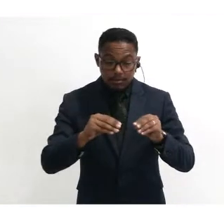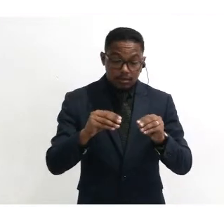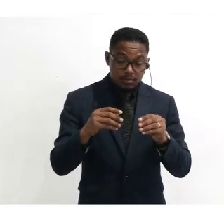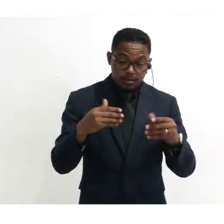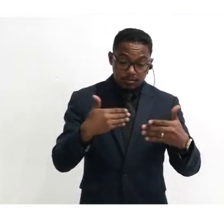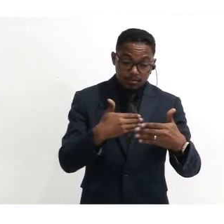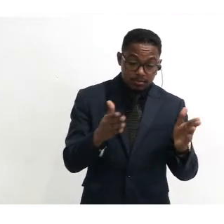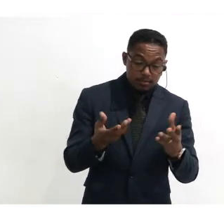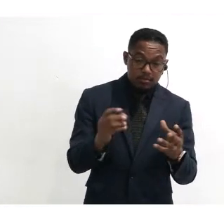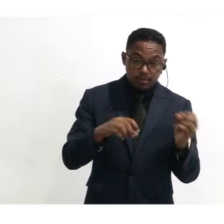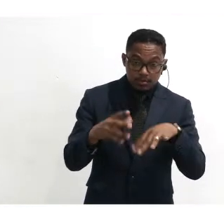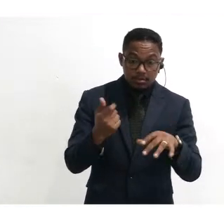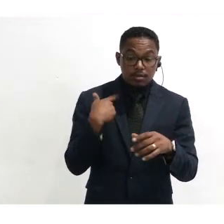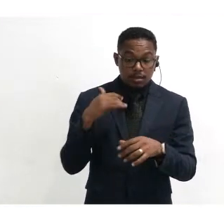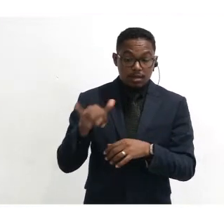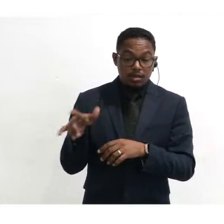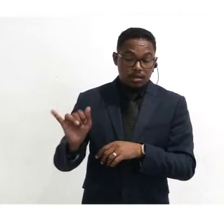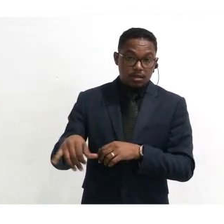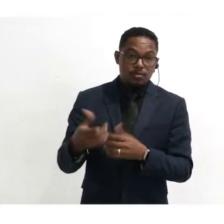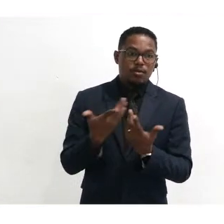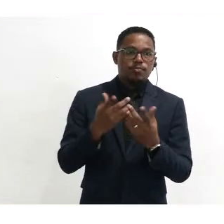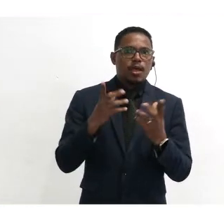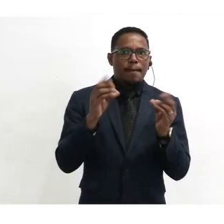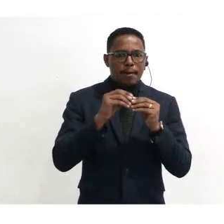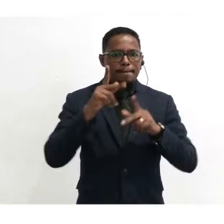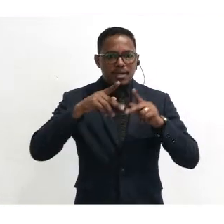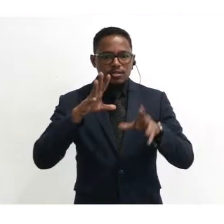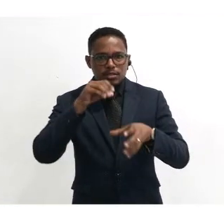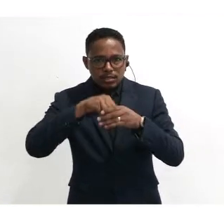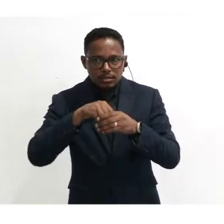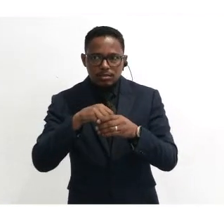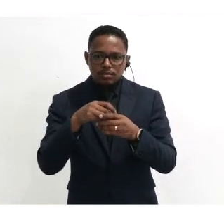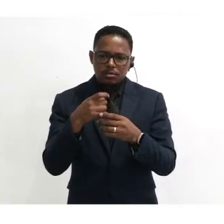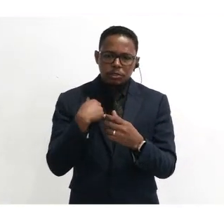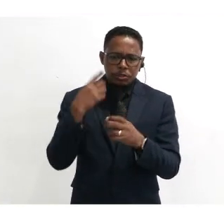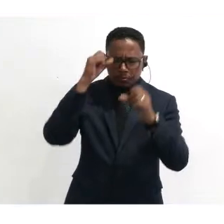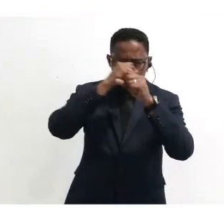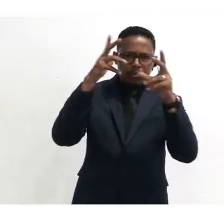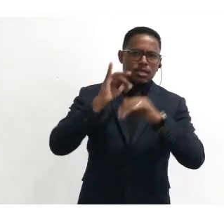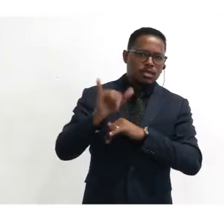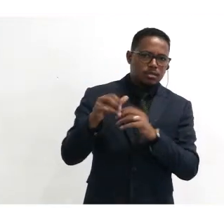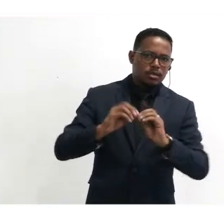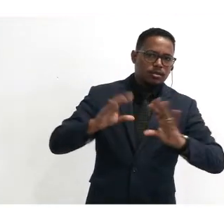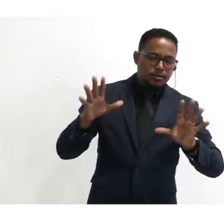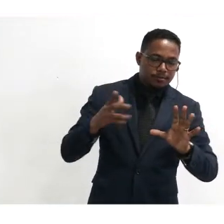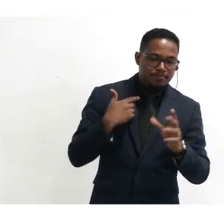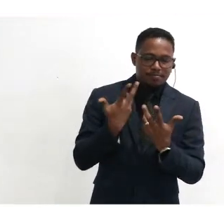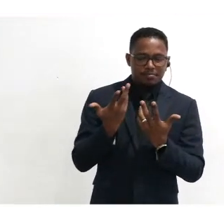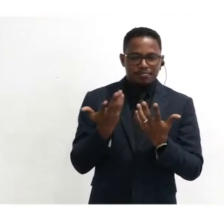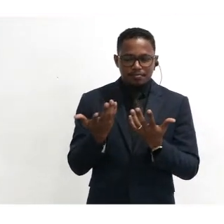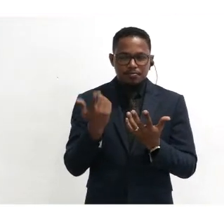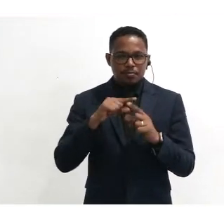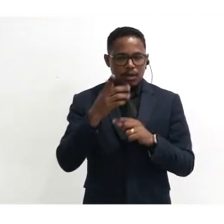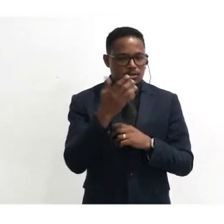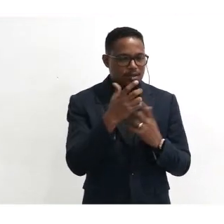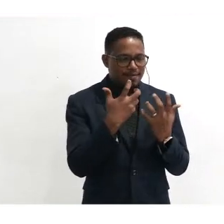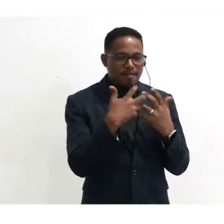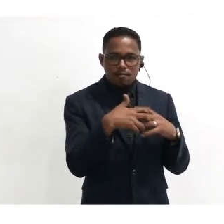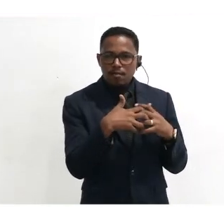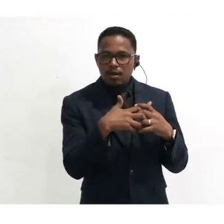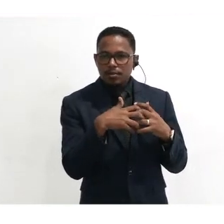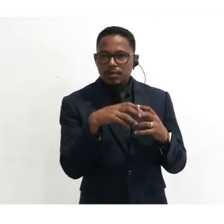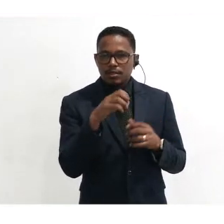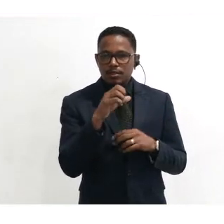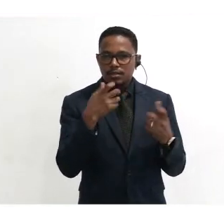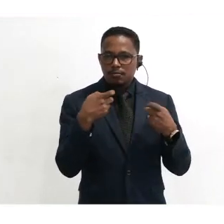lot more people than you would in a wafer fab. So, you know, if part of the desire is to have